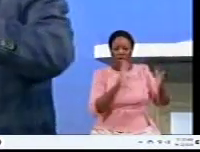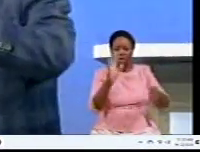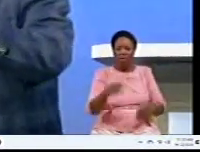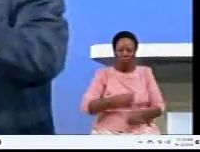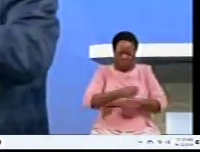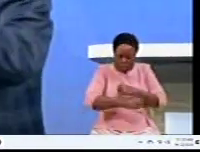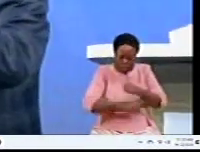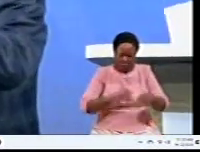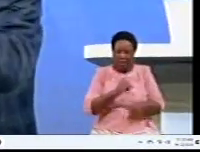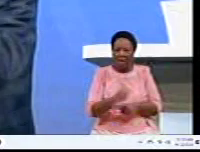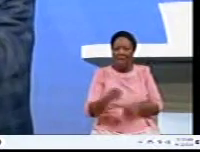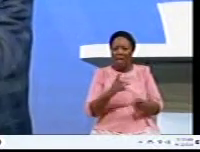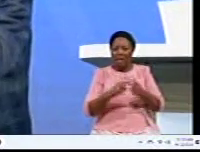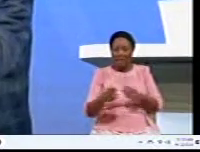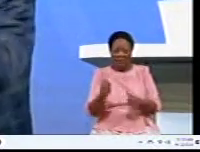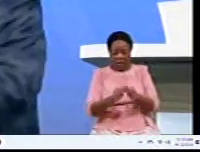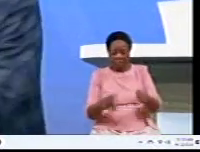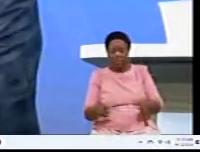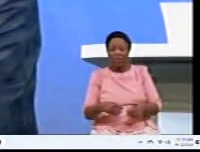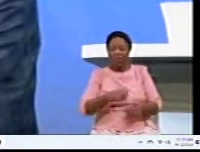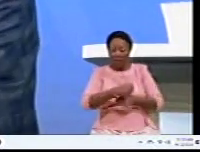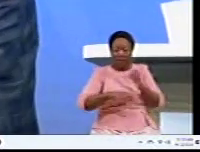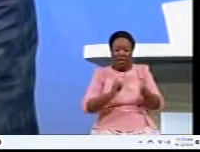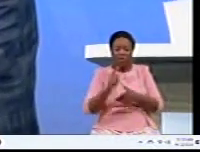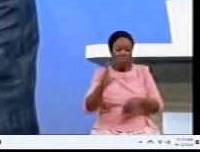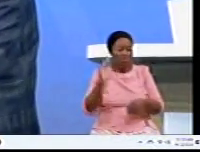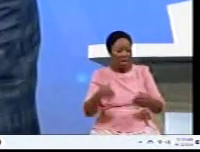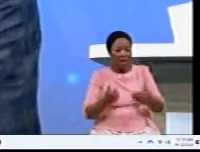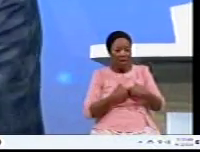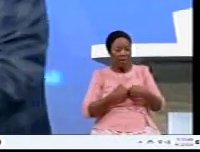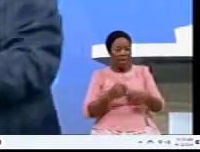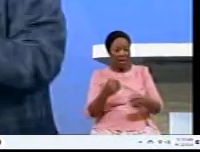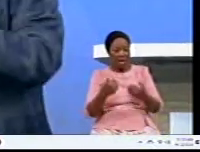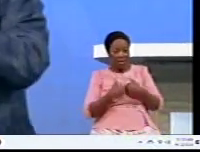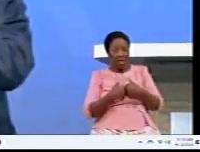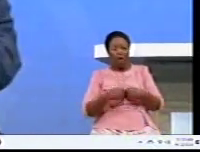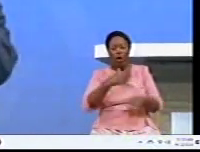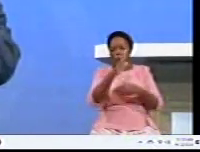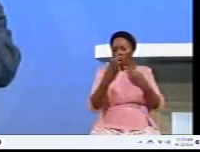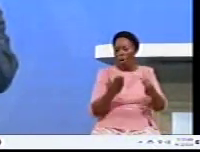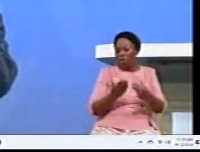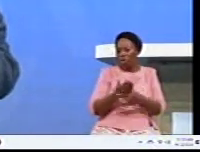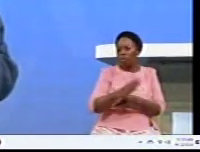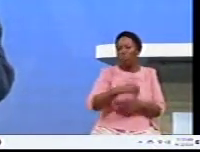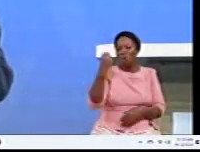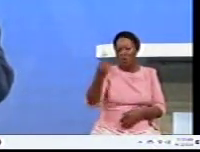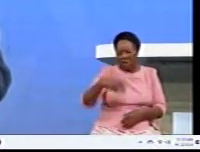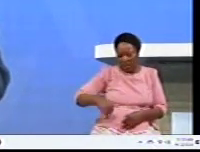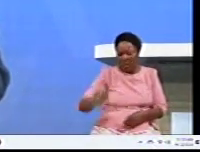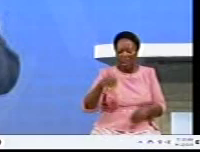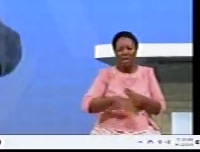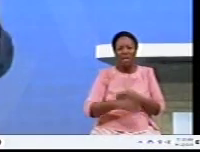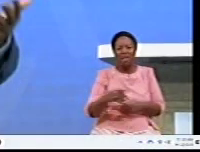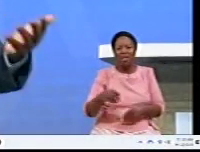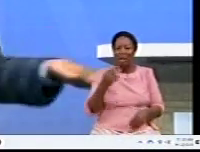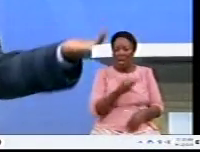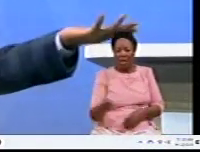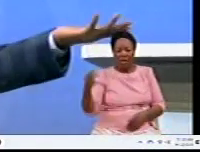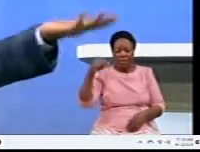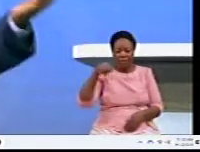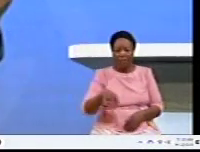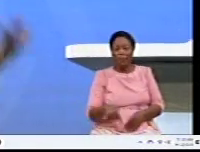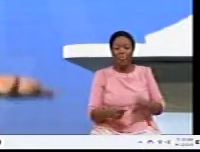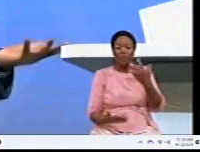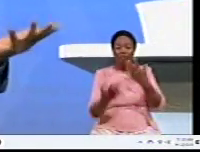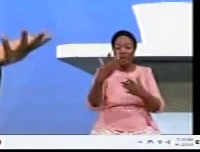suffering, and every suffering you should have had all through eternity in hell fire.